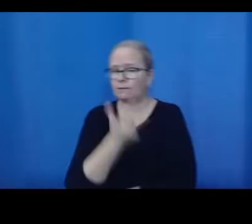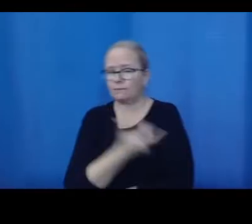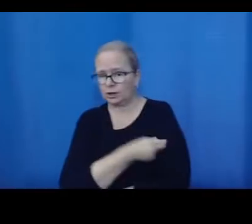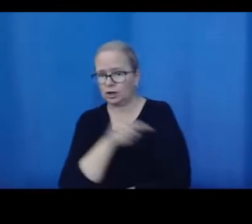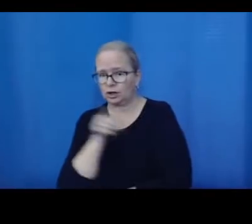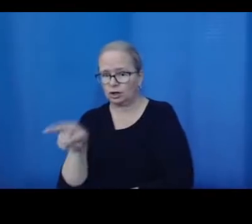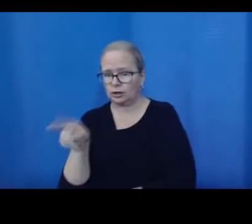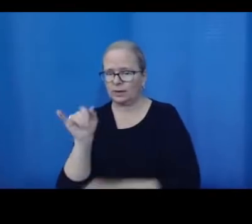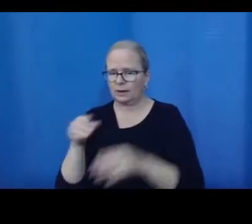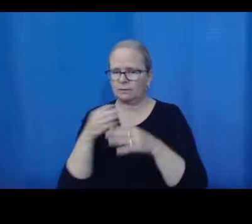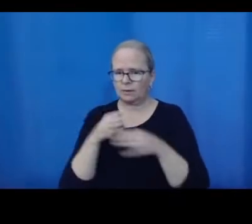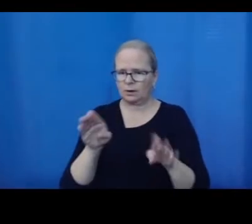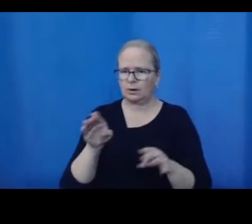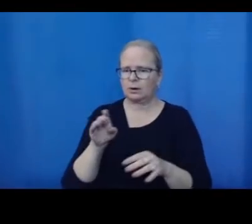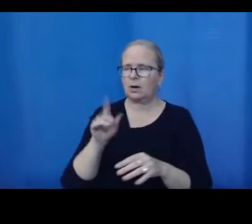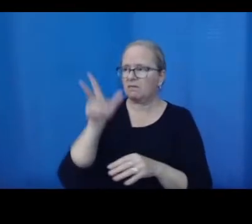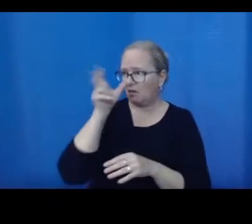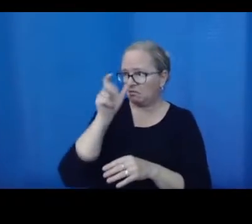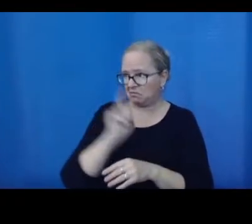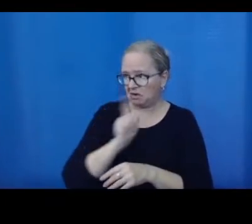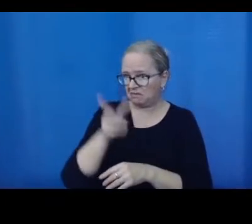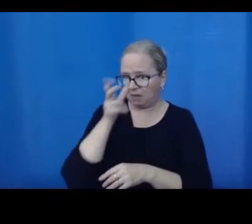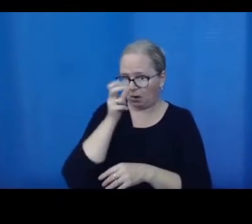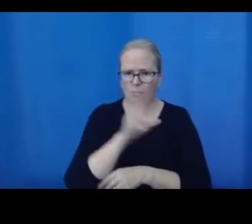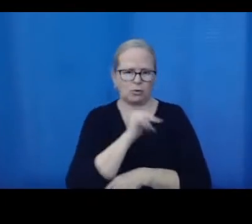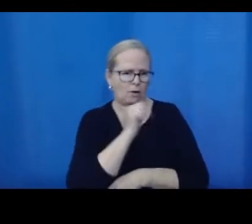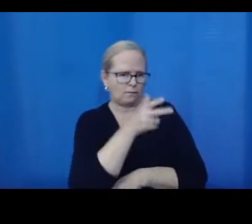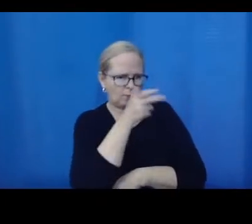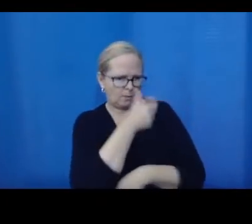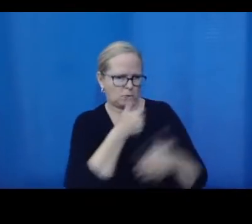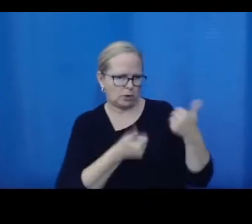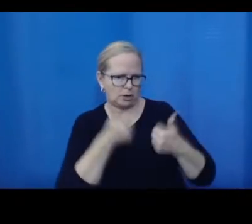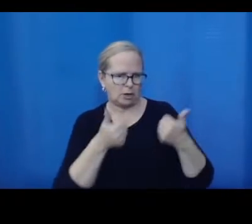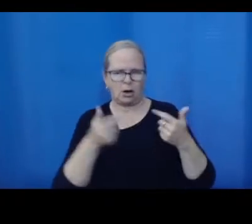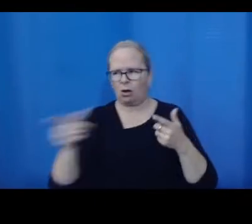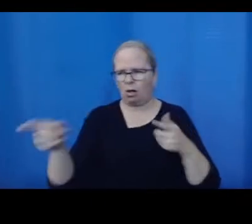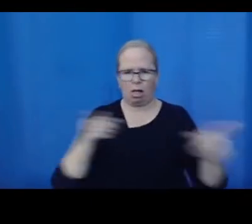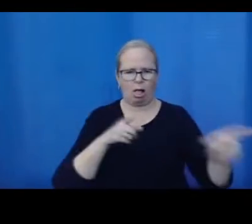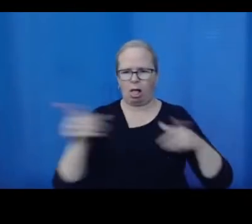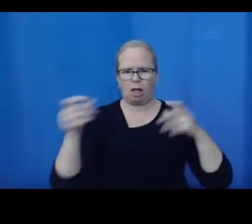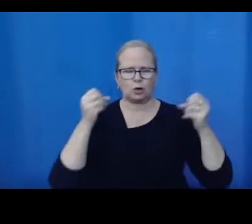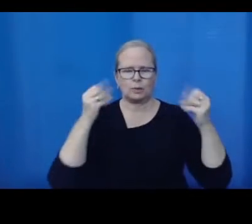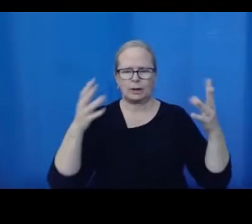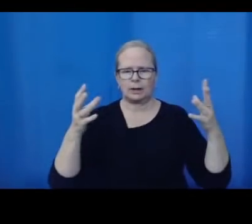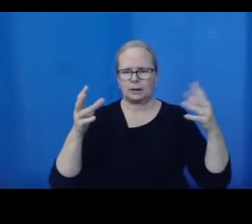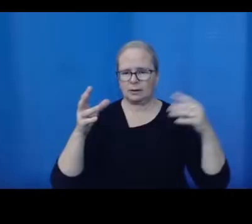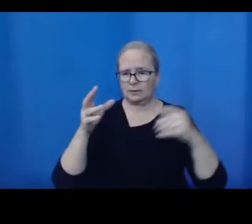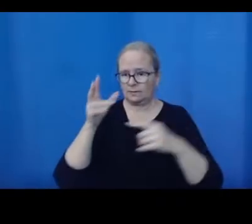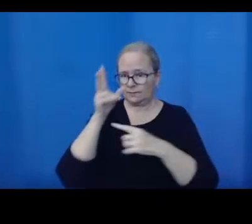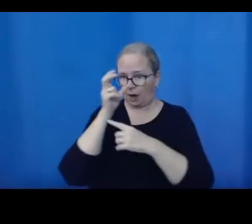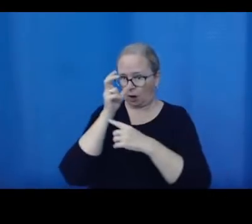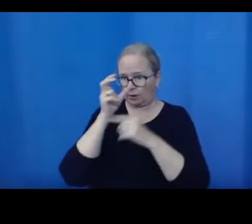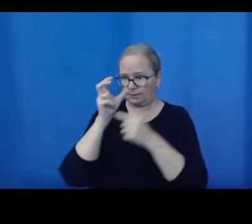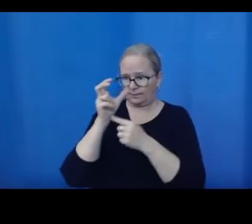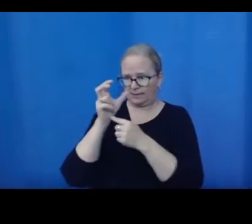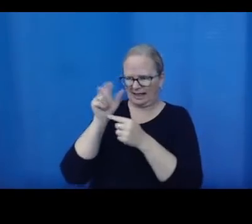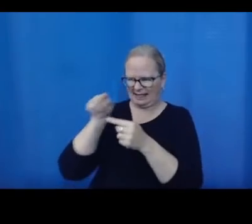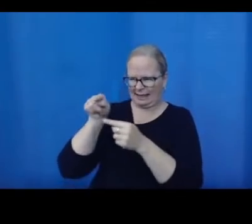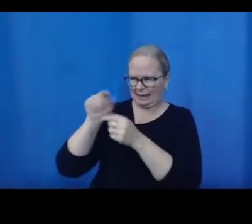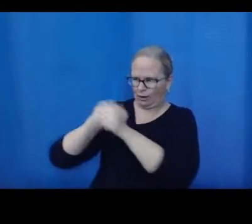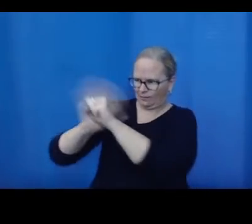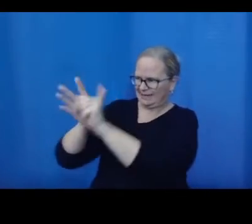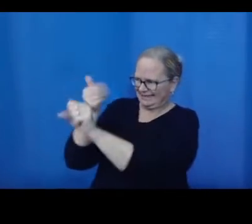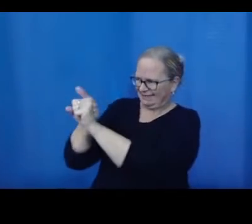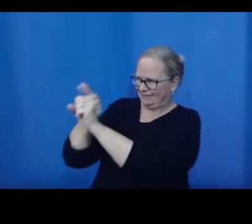the virus is still the enemy. And until we can coalesce around that idea that we as a community